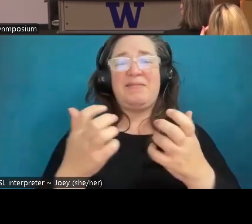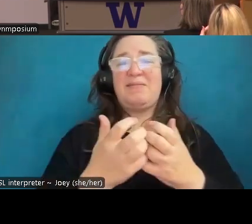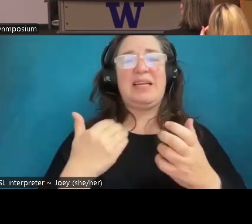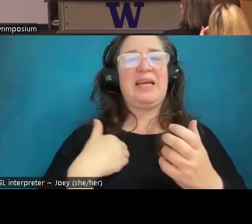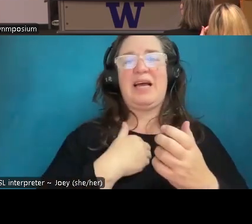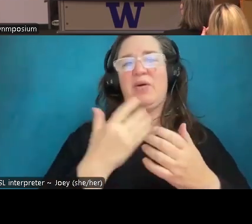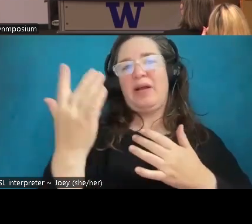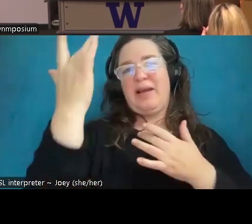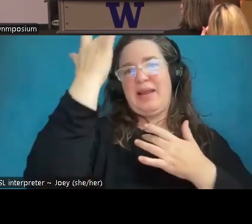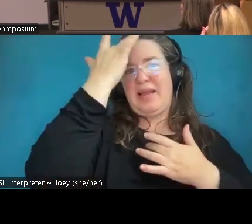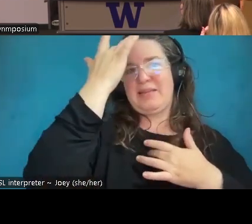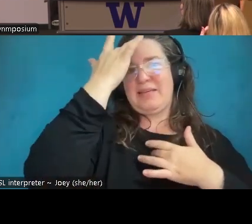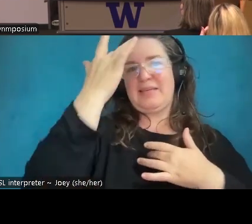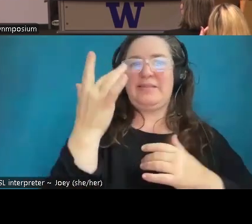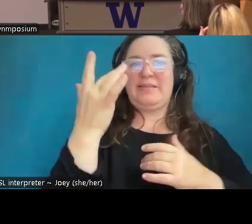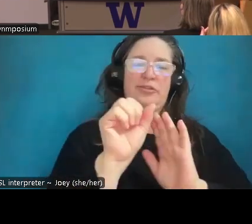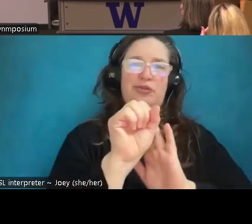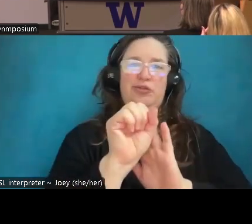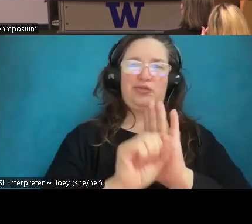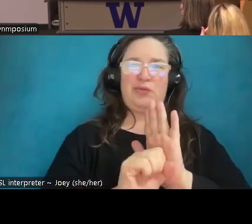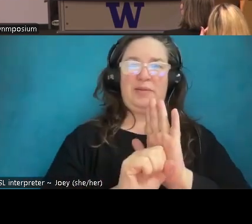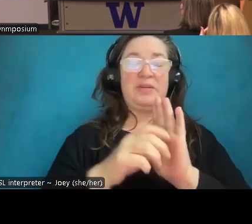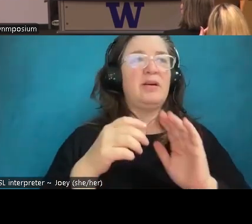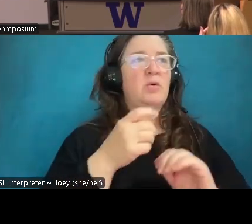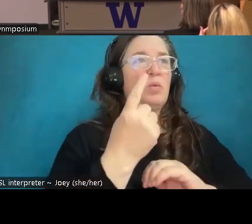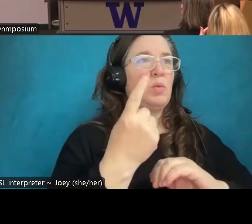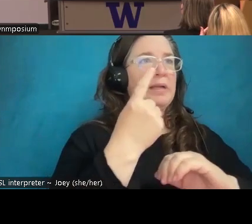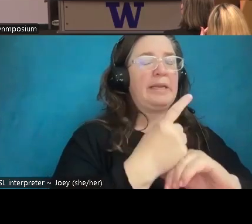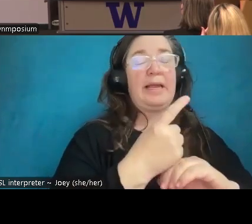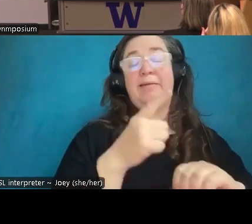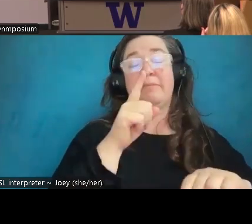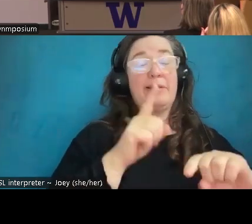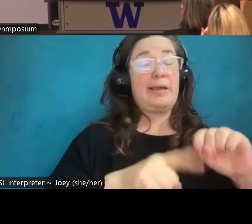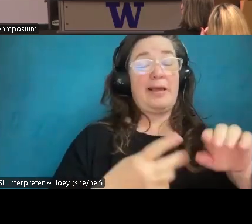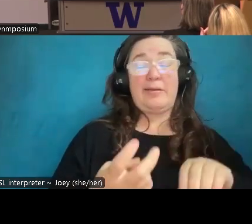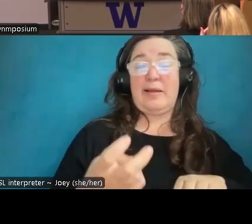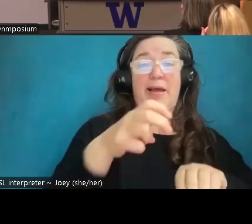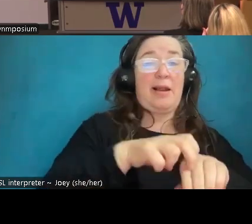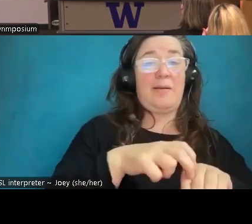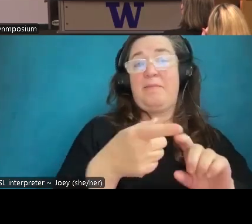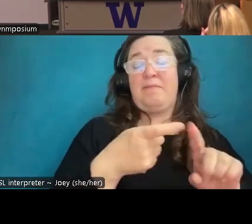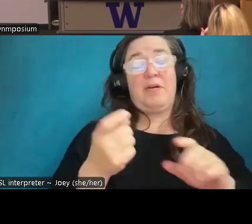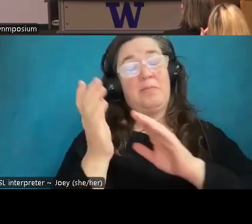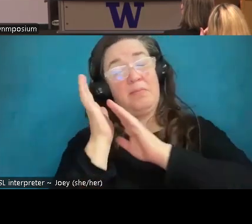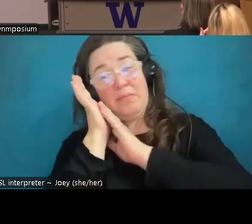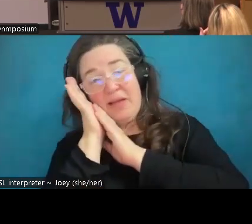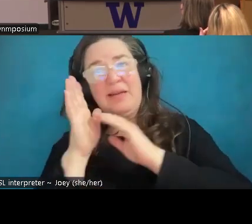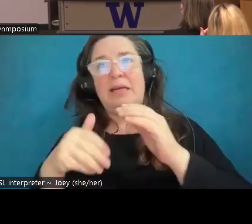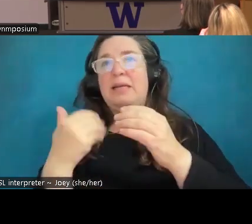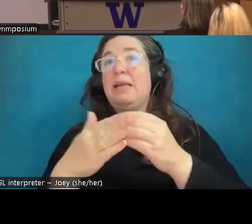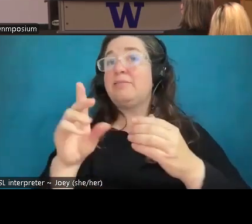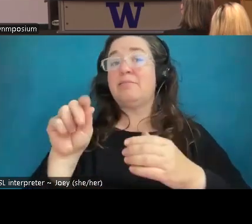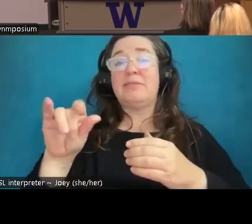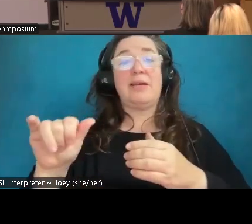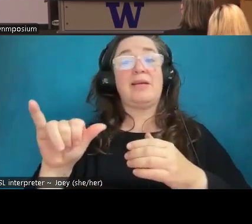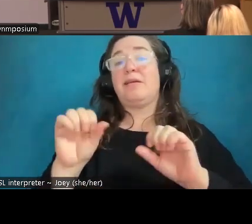and the next day they can get out of bed, go to work, take care of their children, and do the grocery shopping. But this is